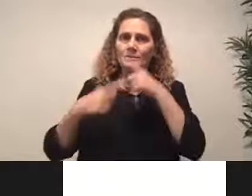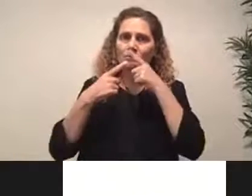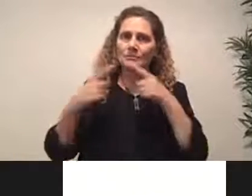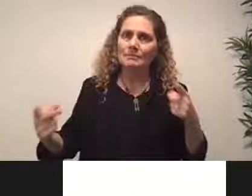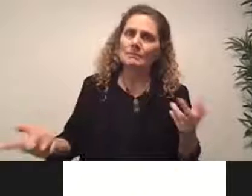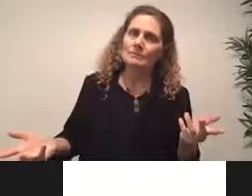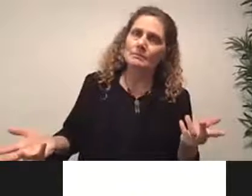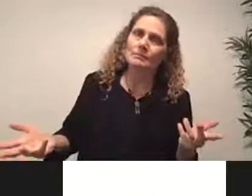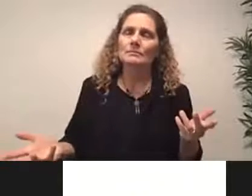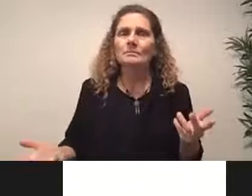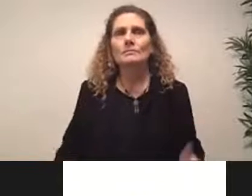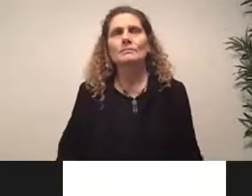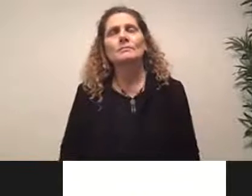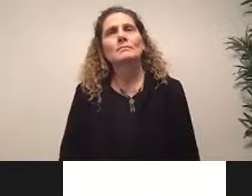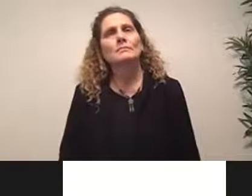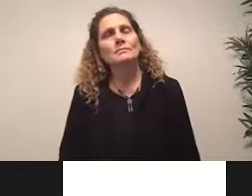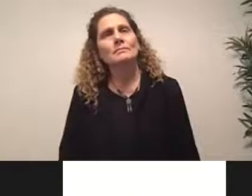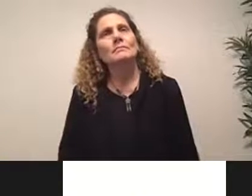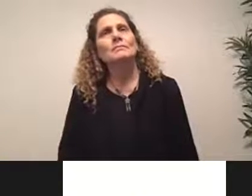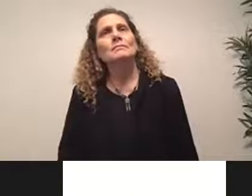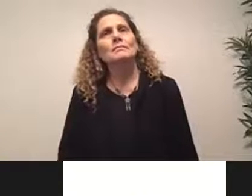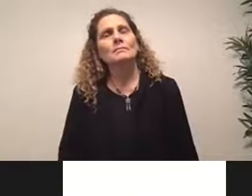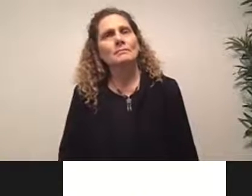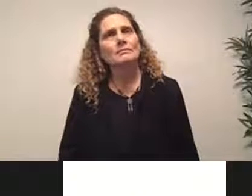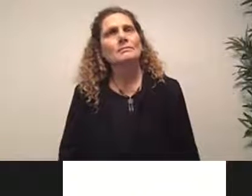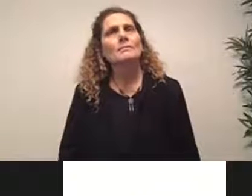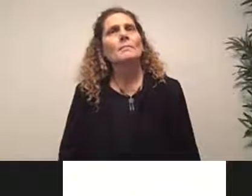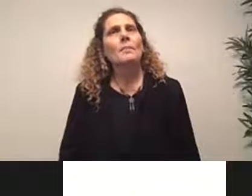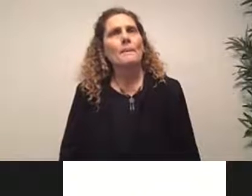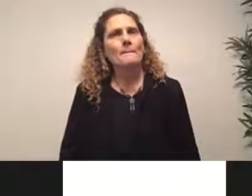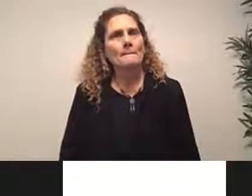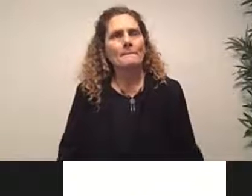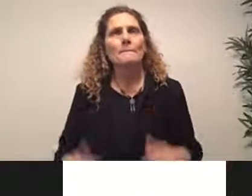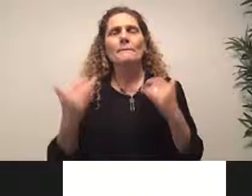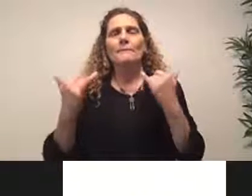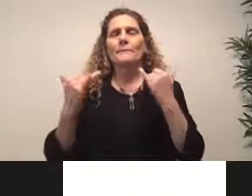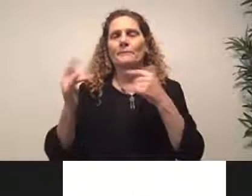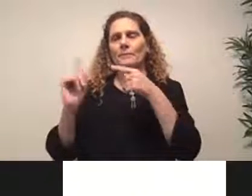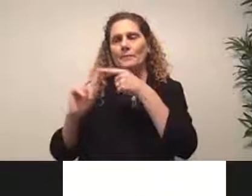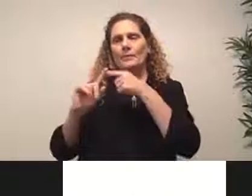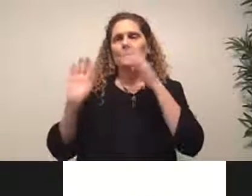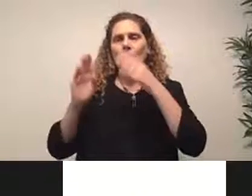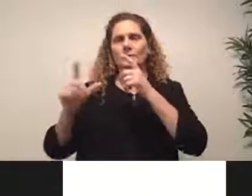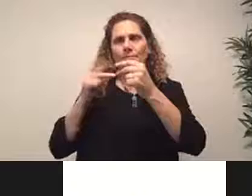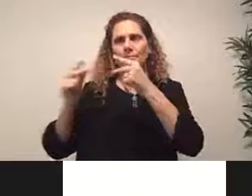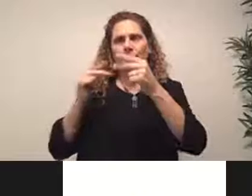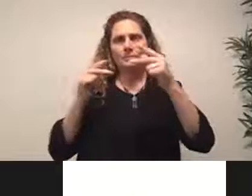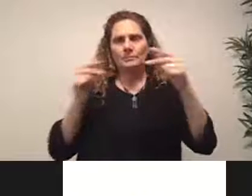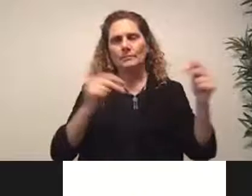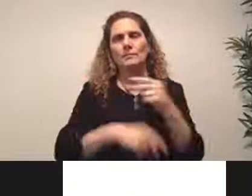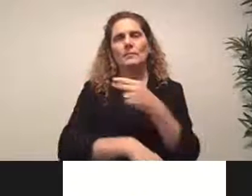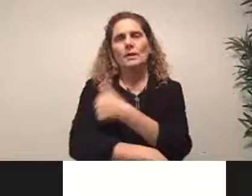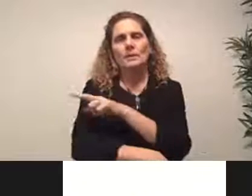at healthcare settings right now. Again, this is very fluid in our conversations at the local level and at the state level. This is